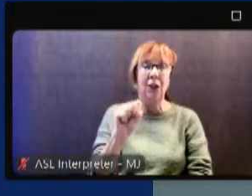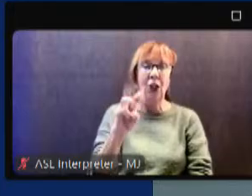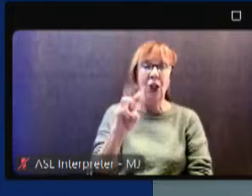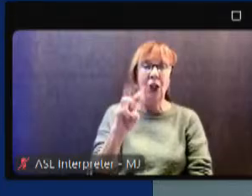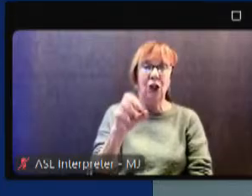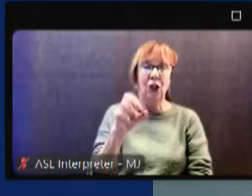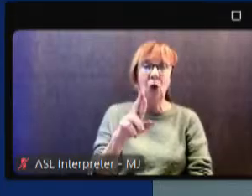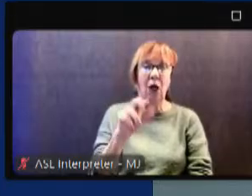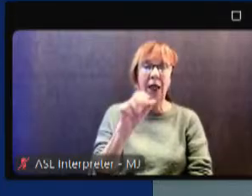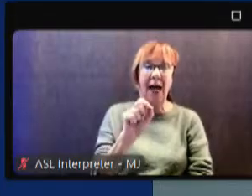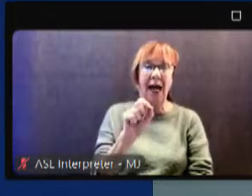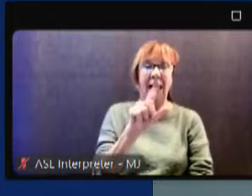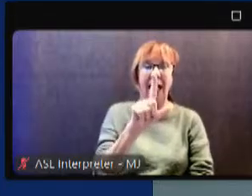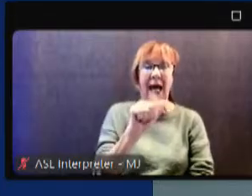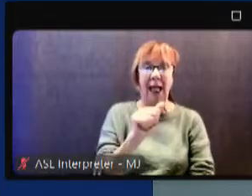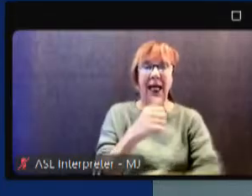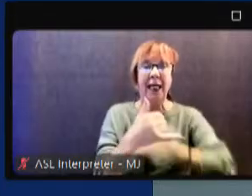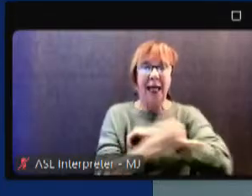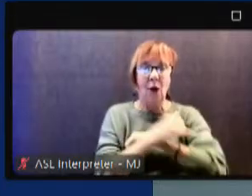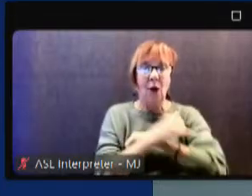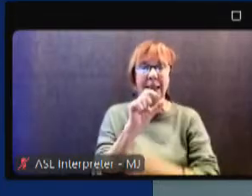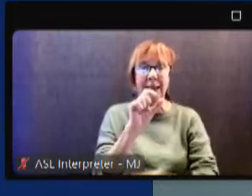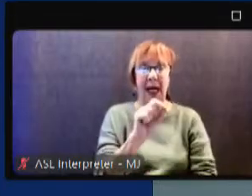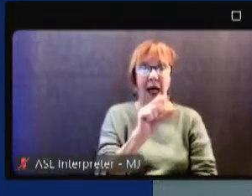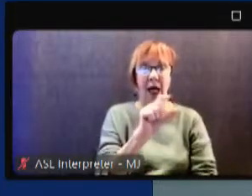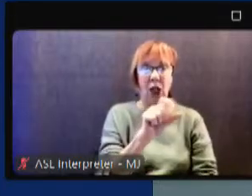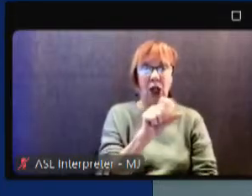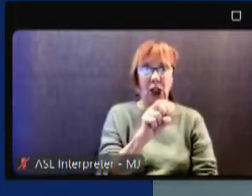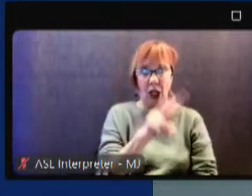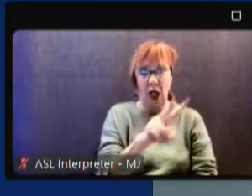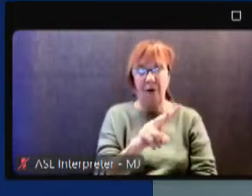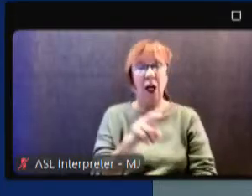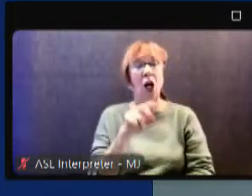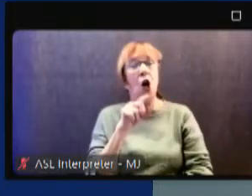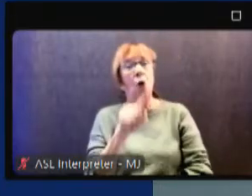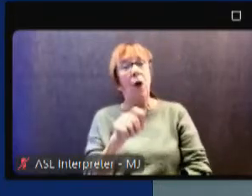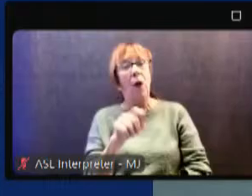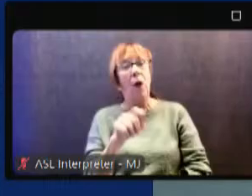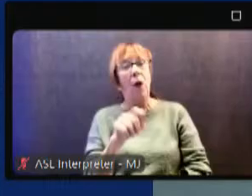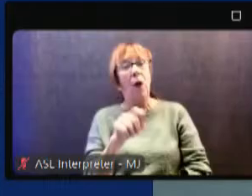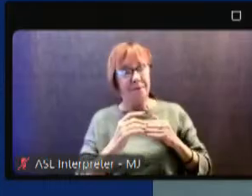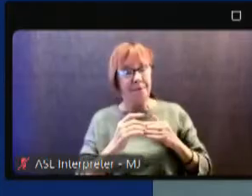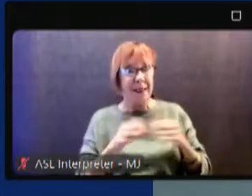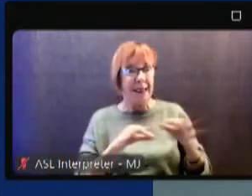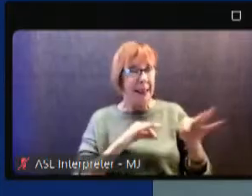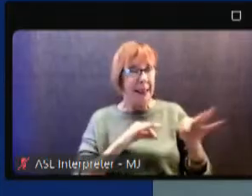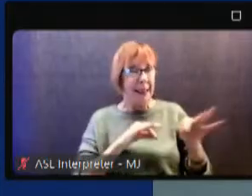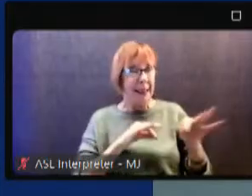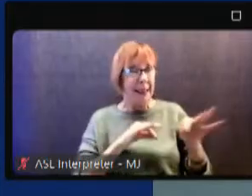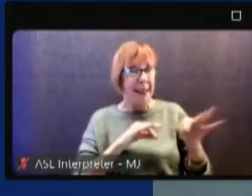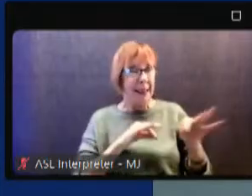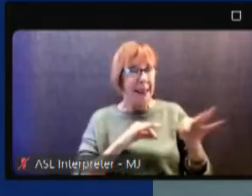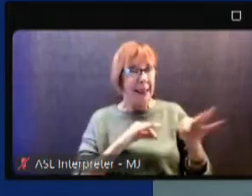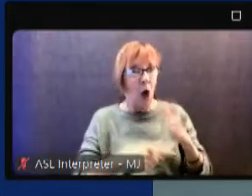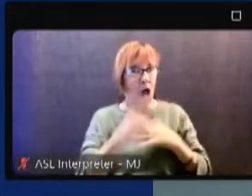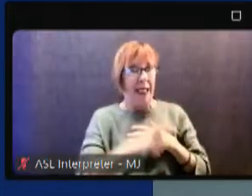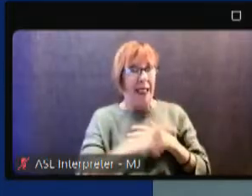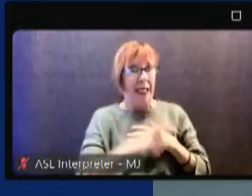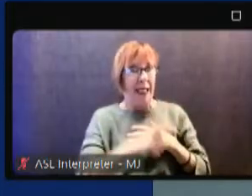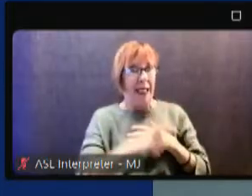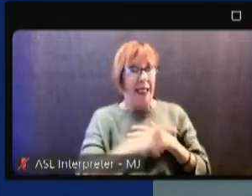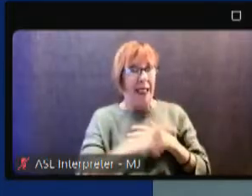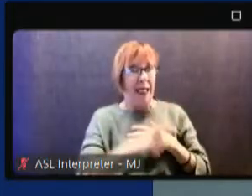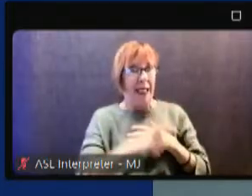you through what it would take to convert from septic or cesspool to municipal sewer, along with an estimated time frame for this